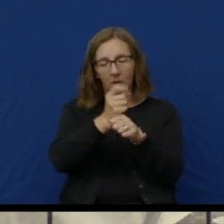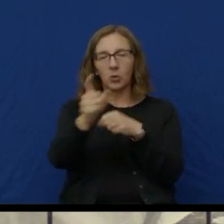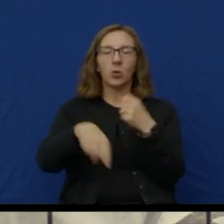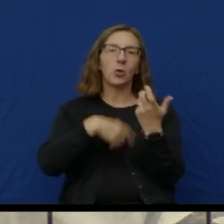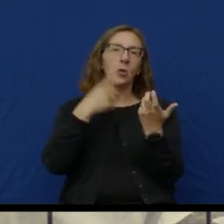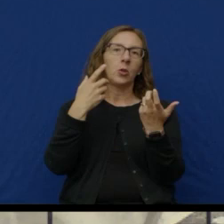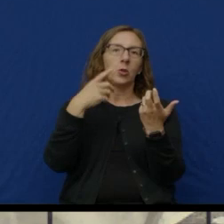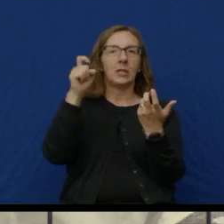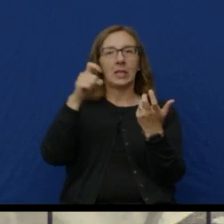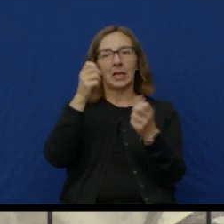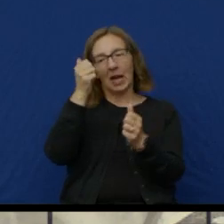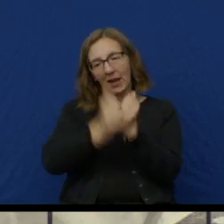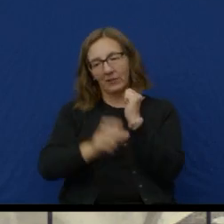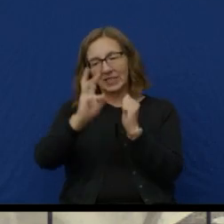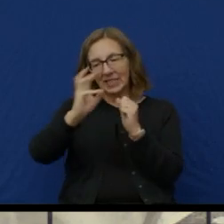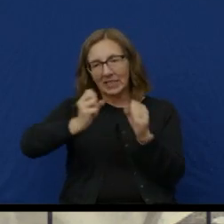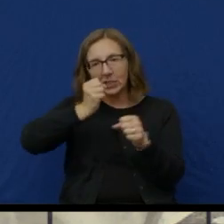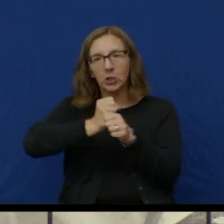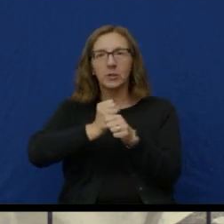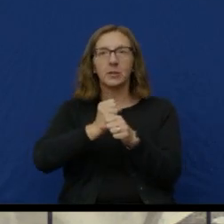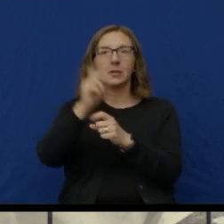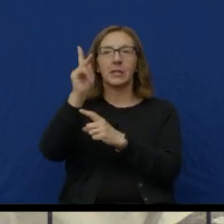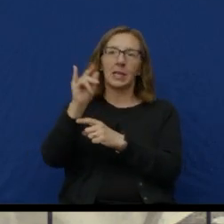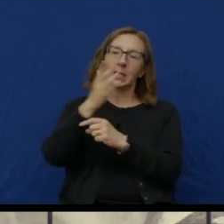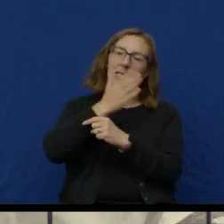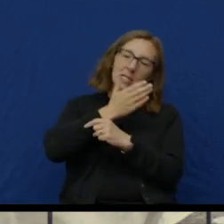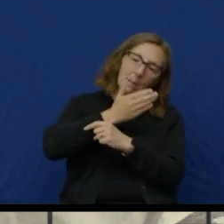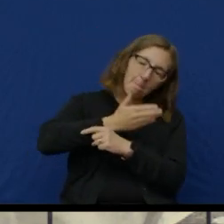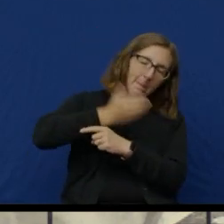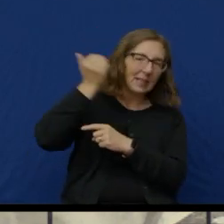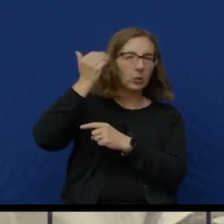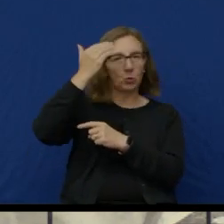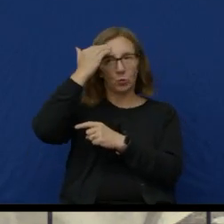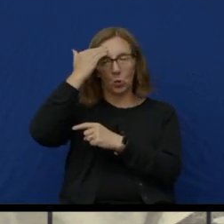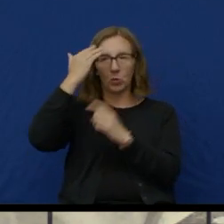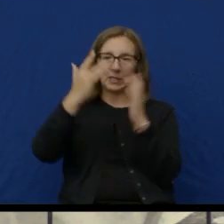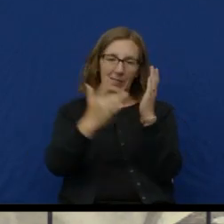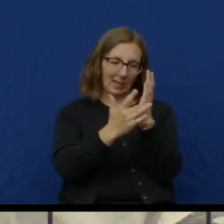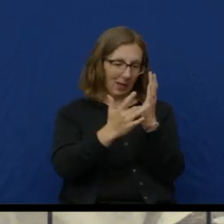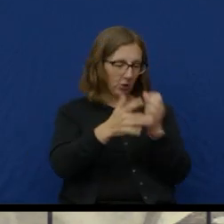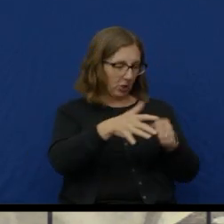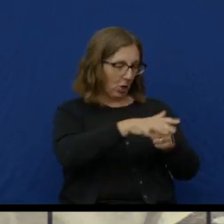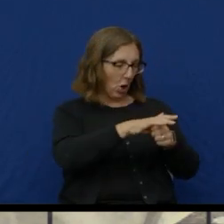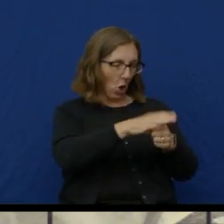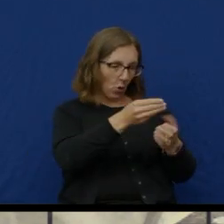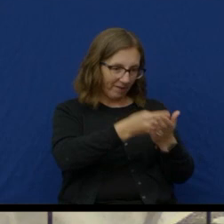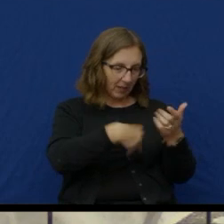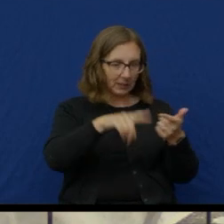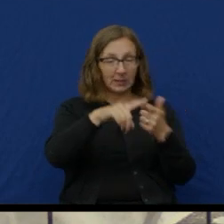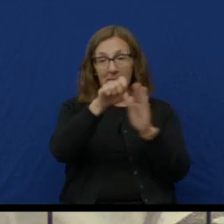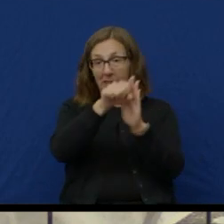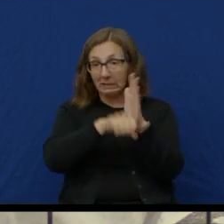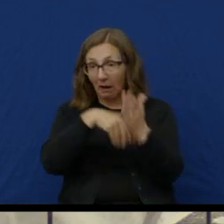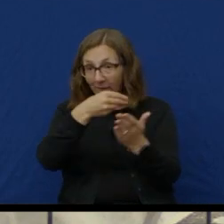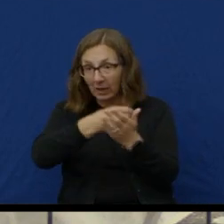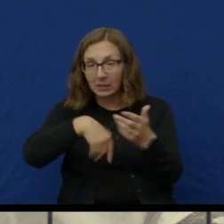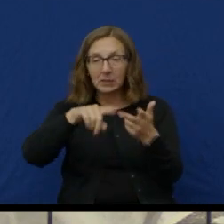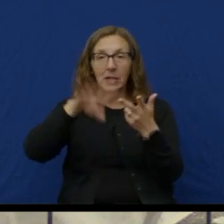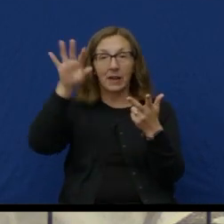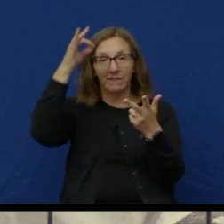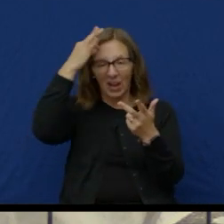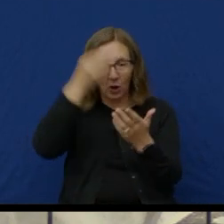years. Kentucky is the best position in the United States to know what we're spending with technology with both local funds, state, and federal. And that's because we have